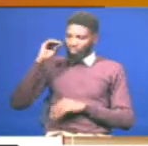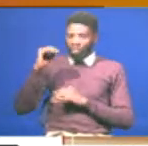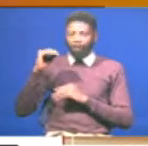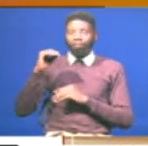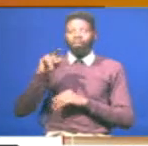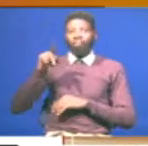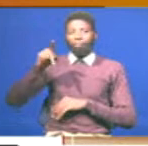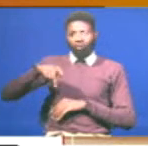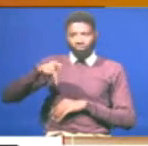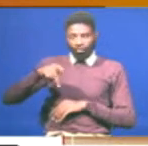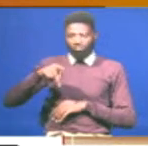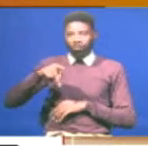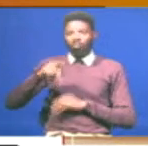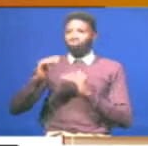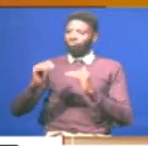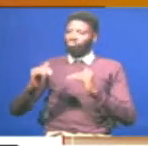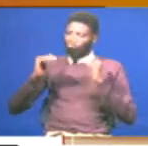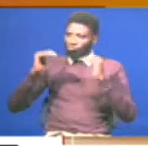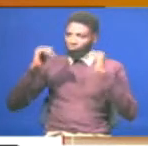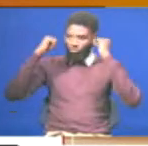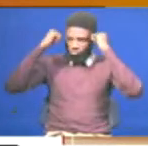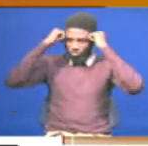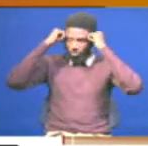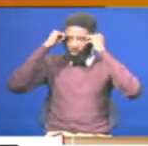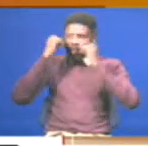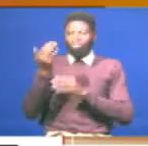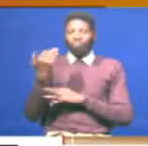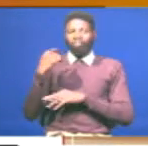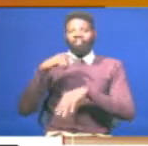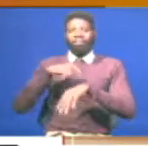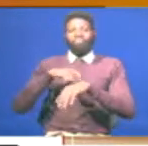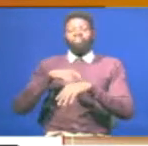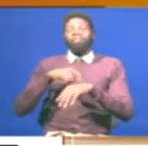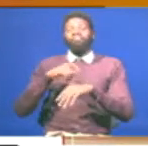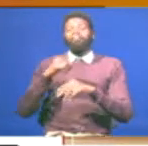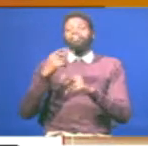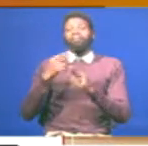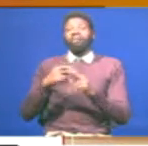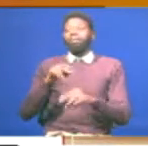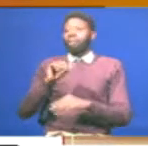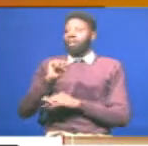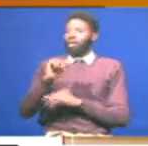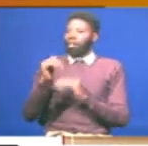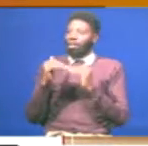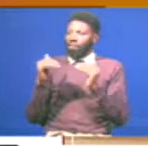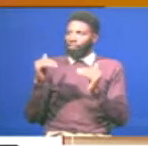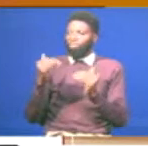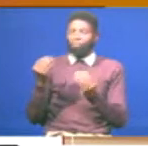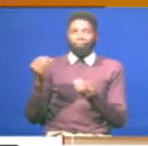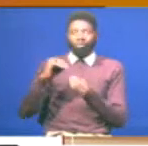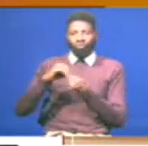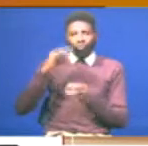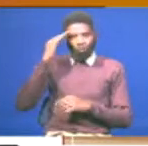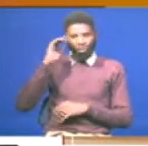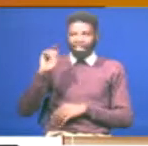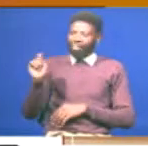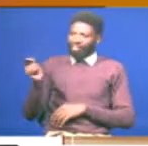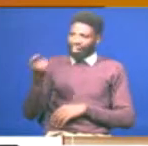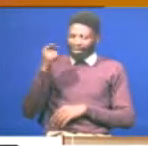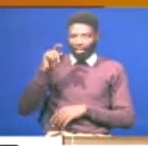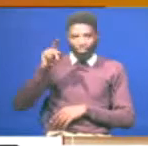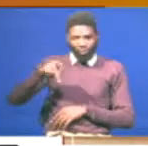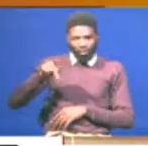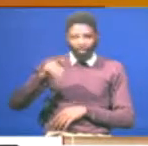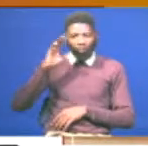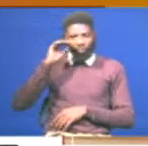levels studies, what was then called A-levels. Right. I know most people know Kenya Polytechnic, Mombasa Polytechnic,